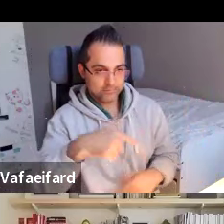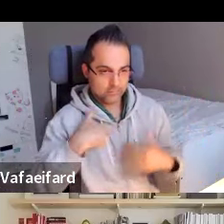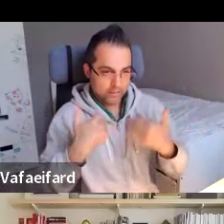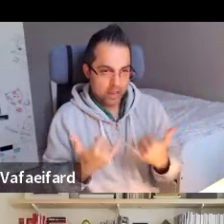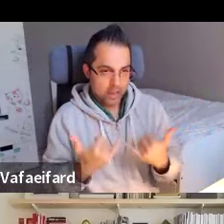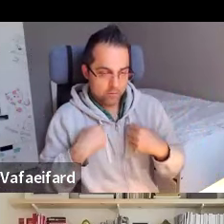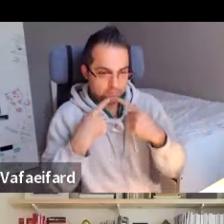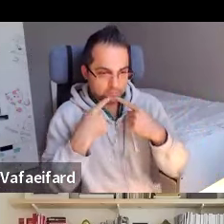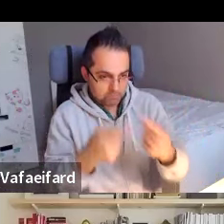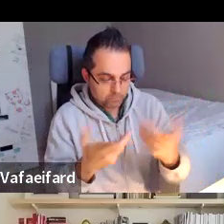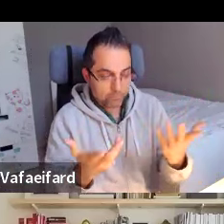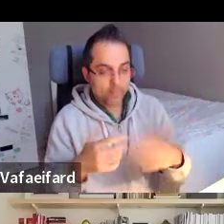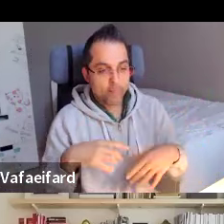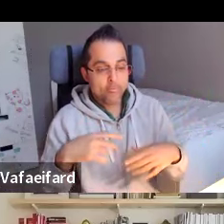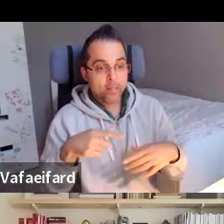so I did want to tell you, Shin,